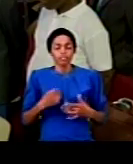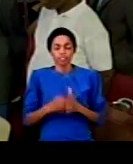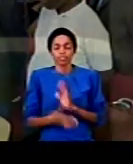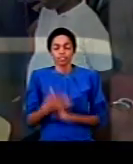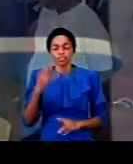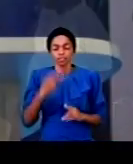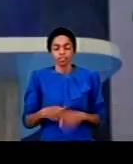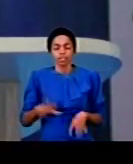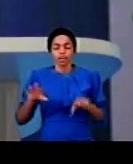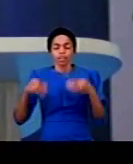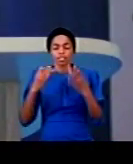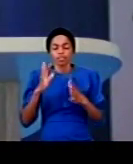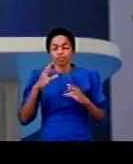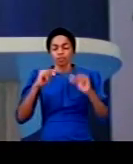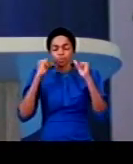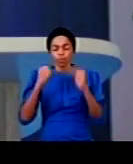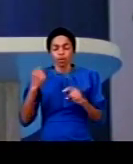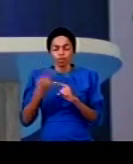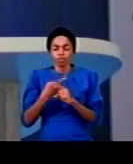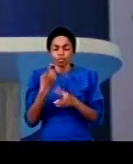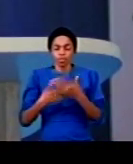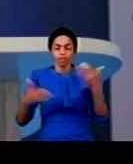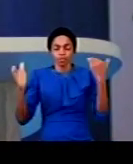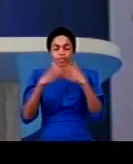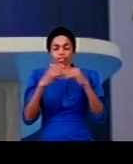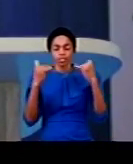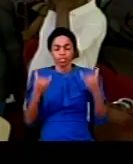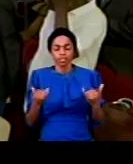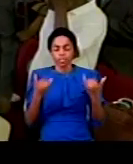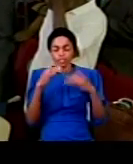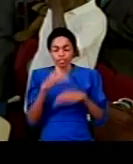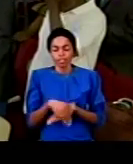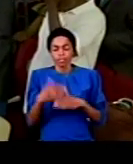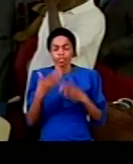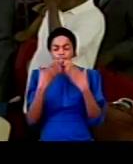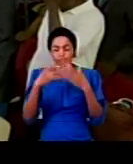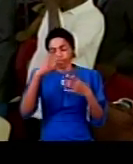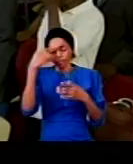answered. In Jesus' name we pray.